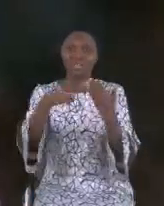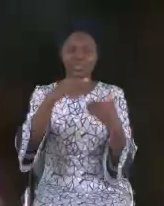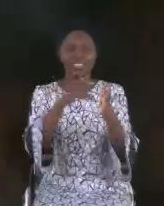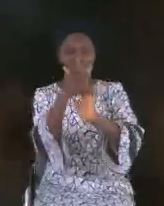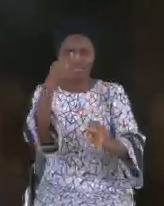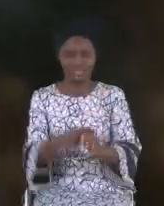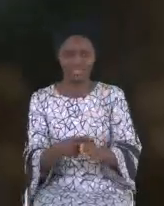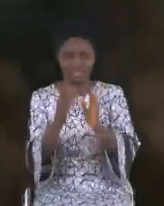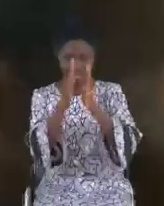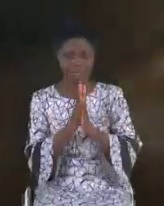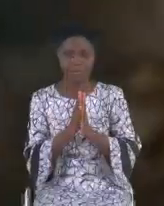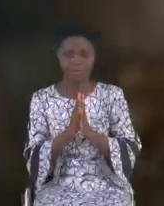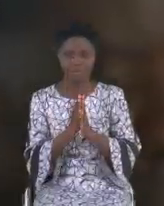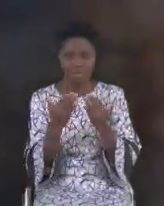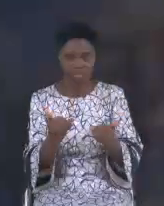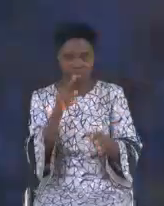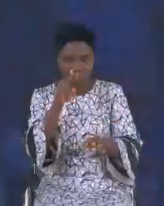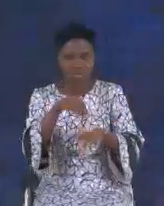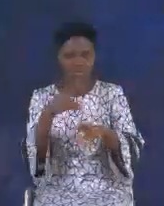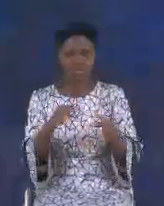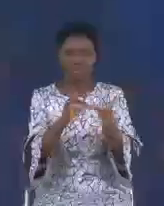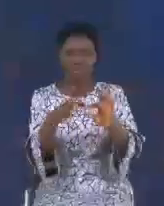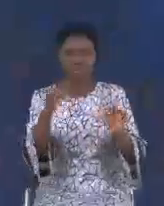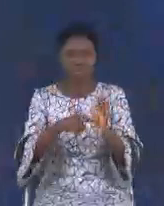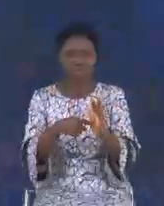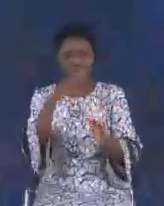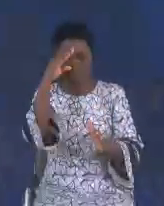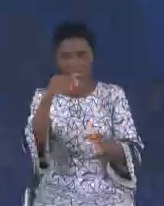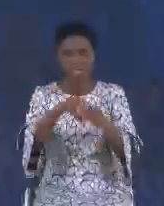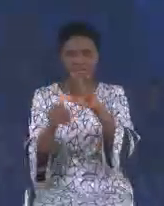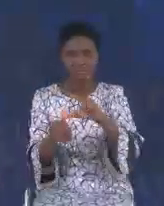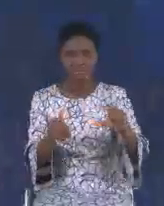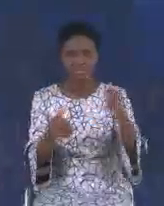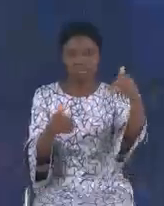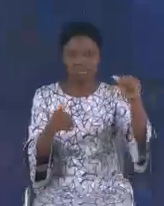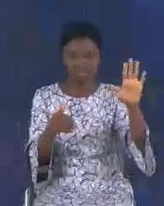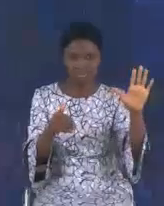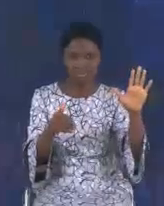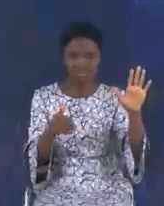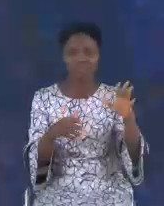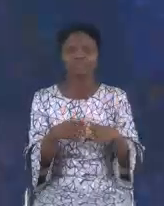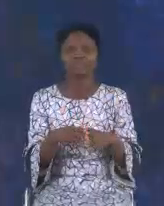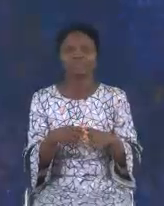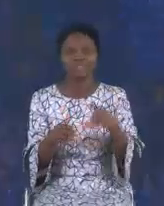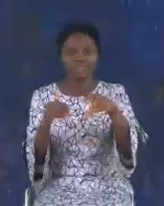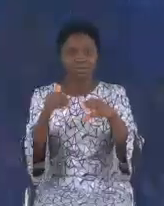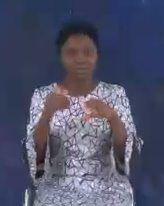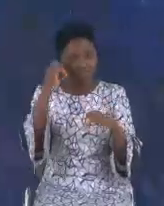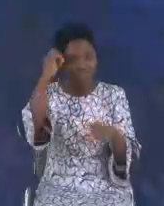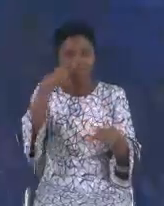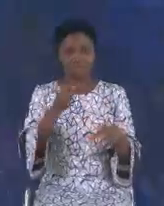Look at the story of this man, the way it ended. Look at verse 15. In verse 15, it tells